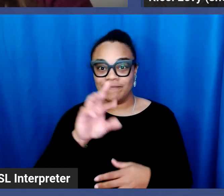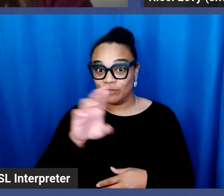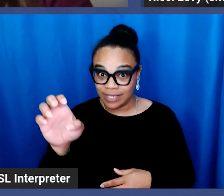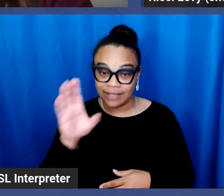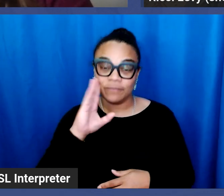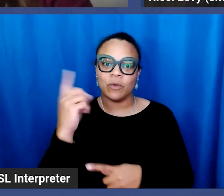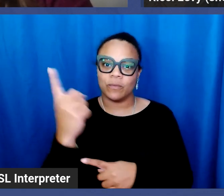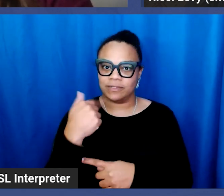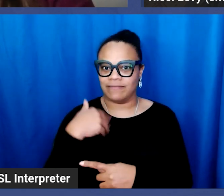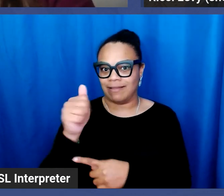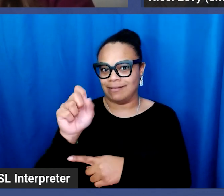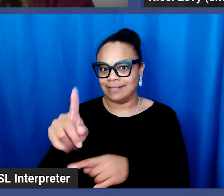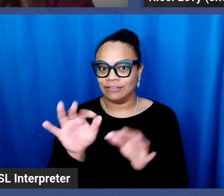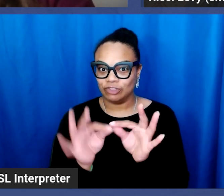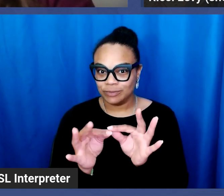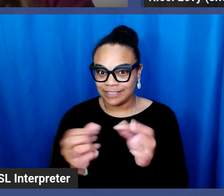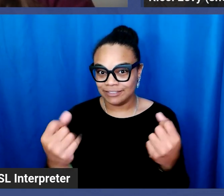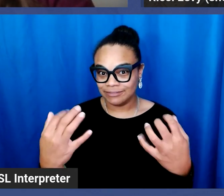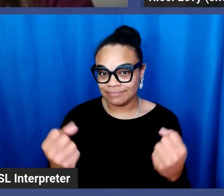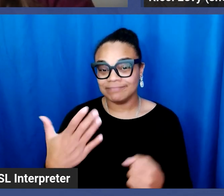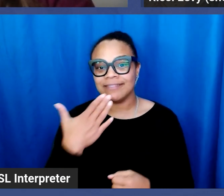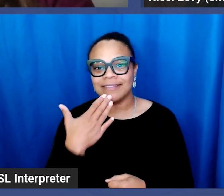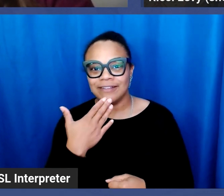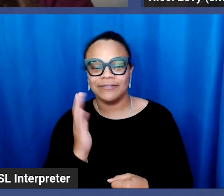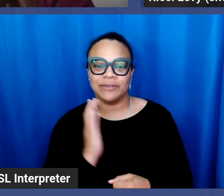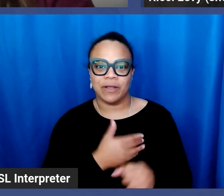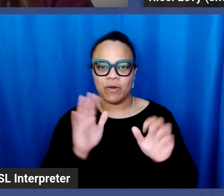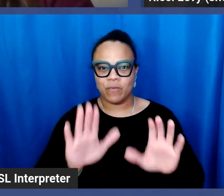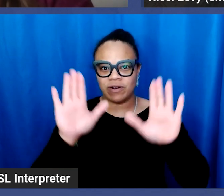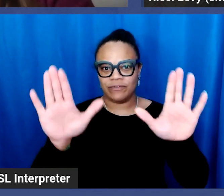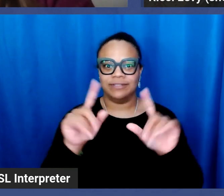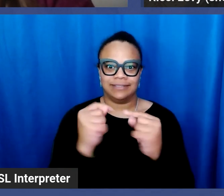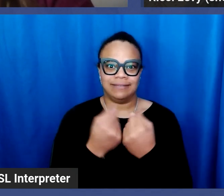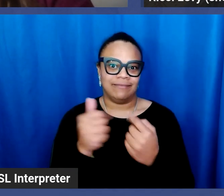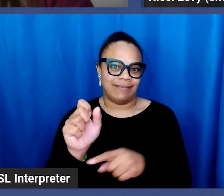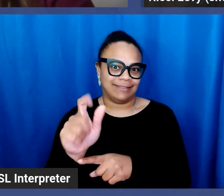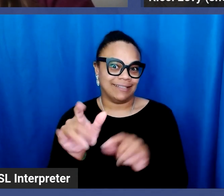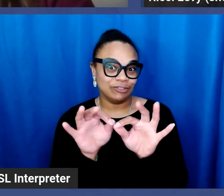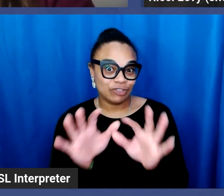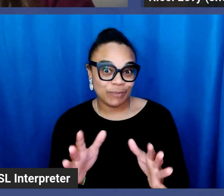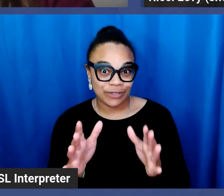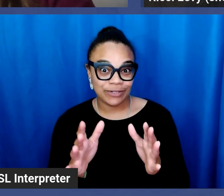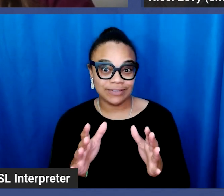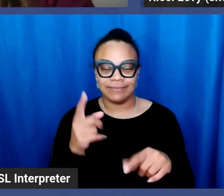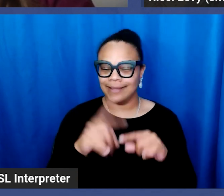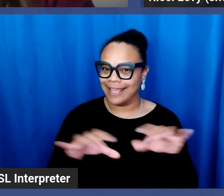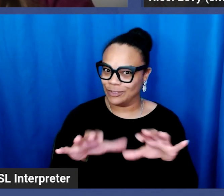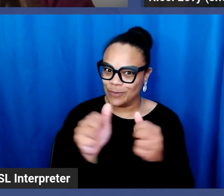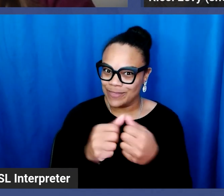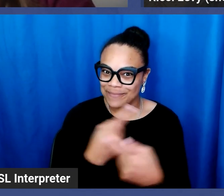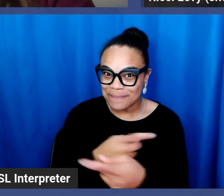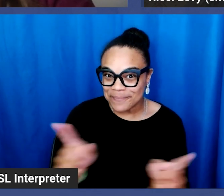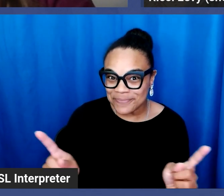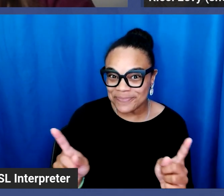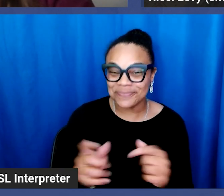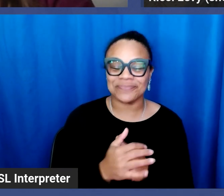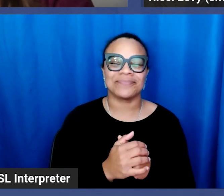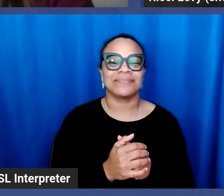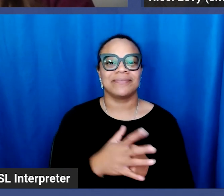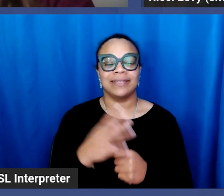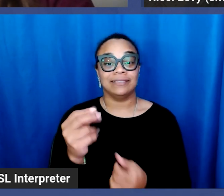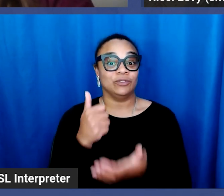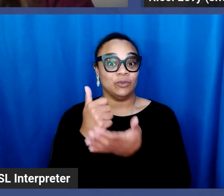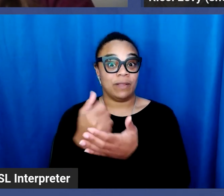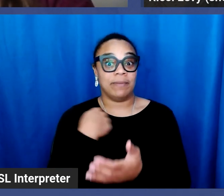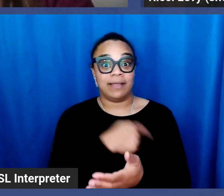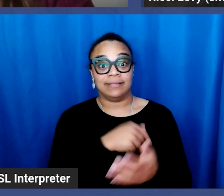have ASL interpretation. Thank you so much to our wonderful team of ASL interpreters. Couldn't do this without them. And to help